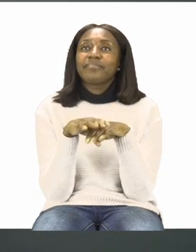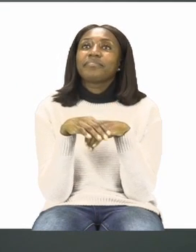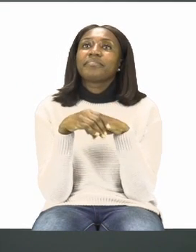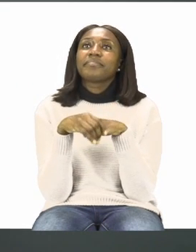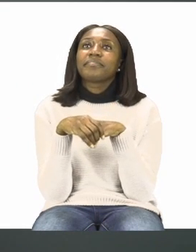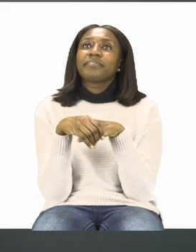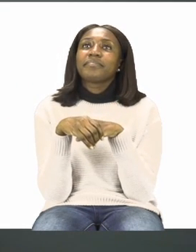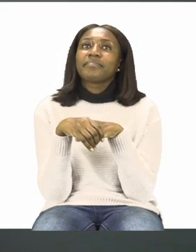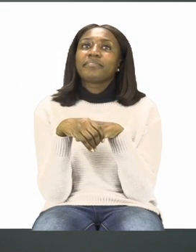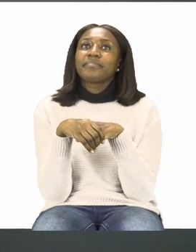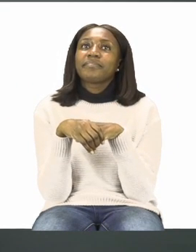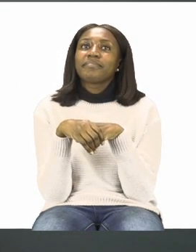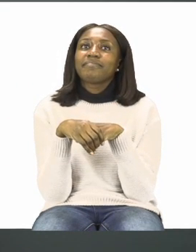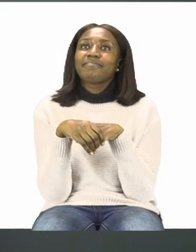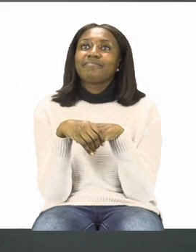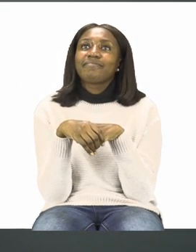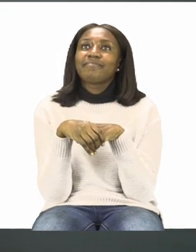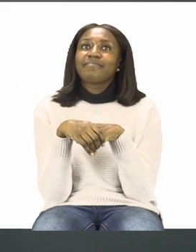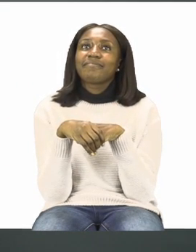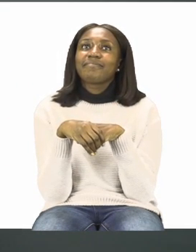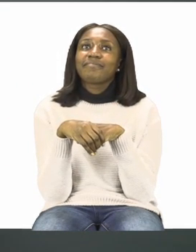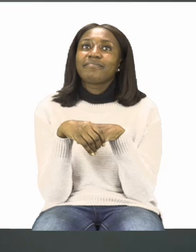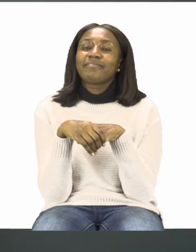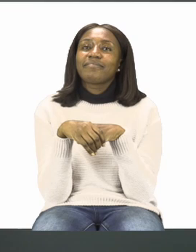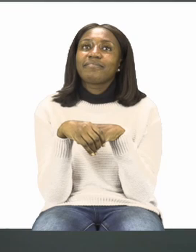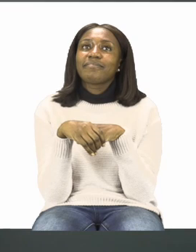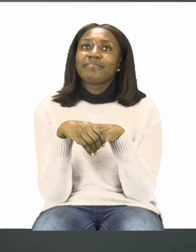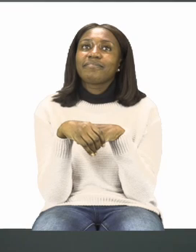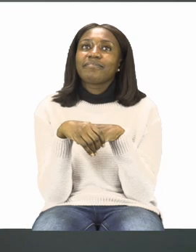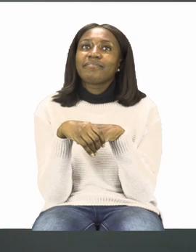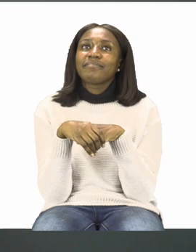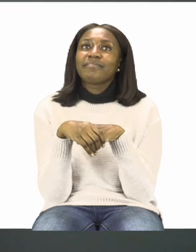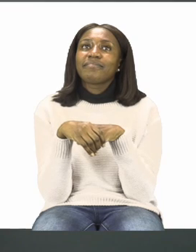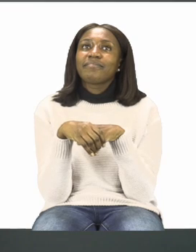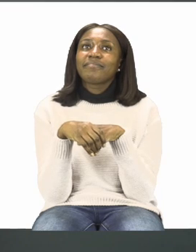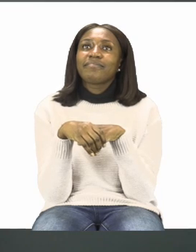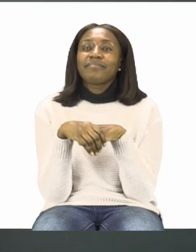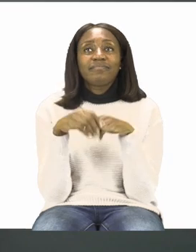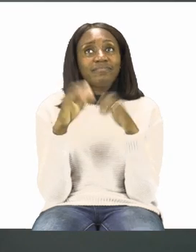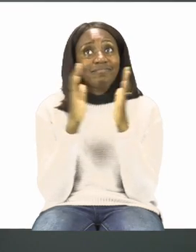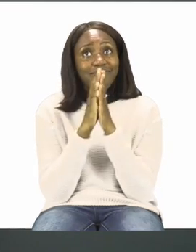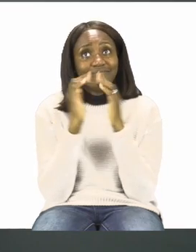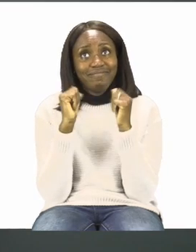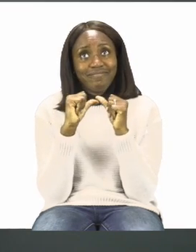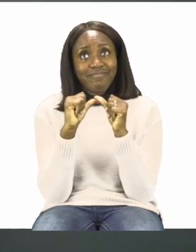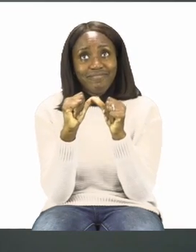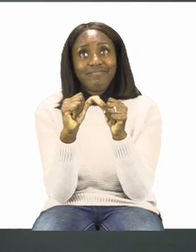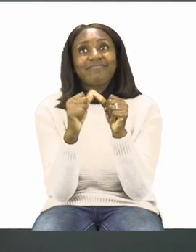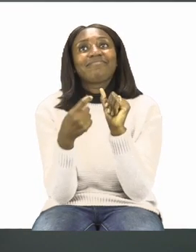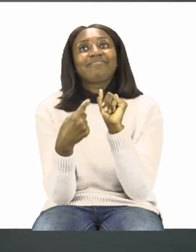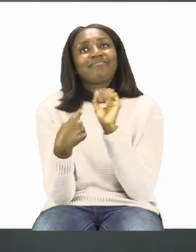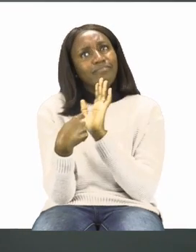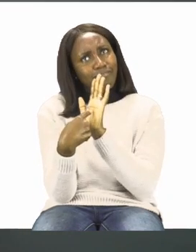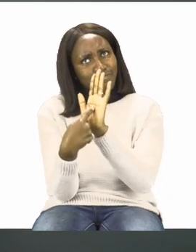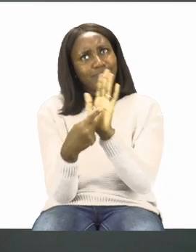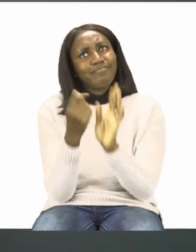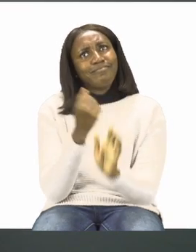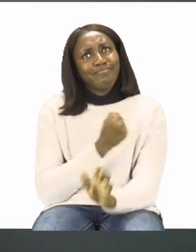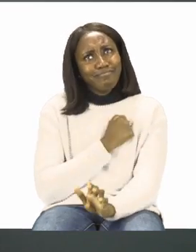4 on your own. You can always go ahead and show the grown-ups your